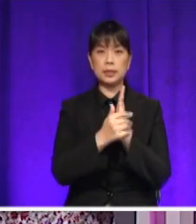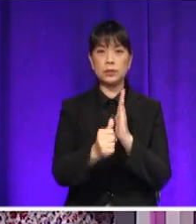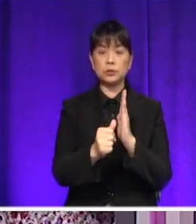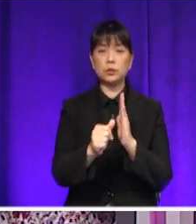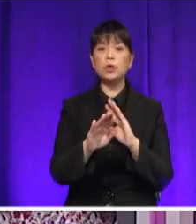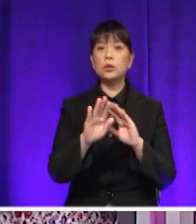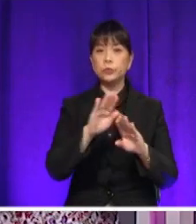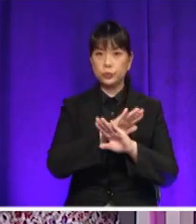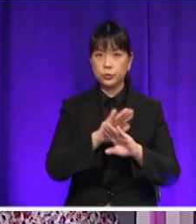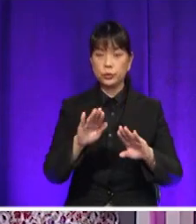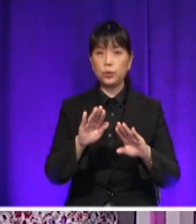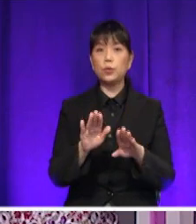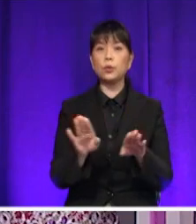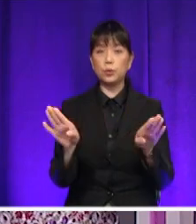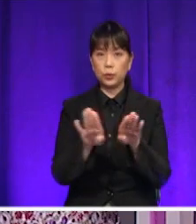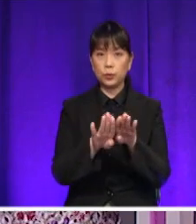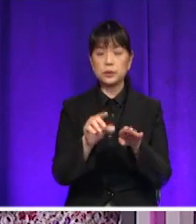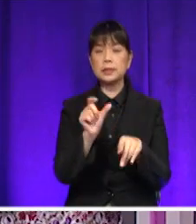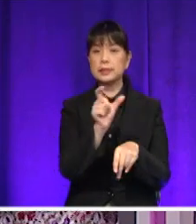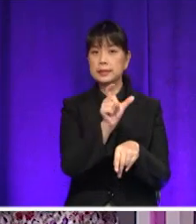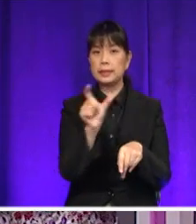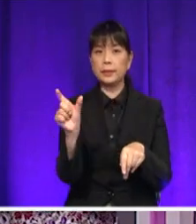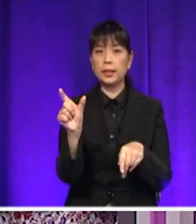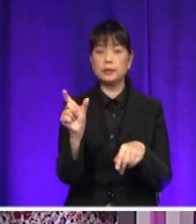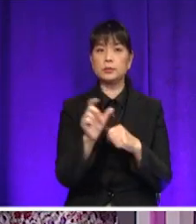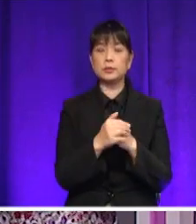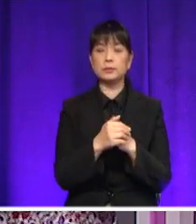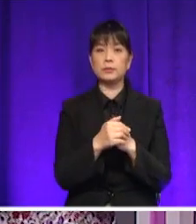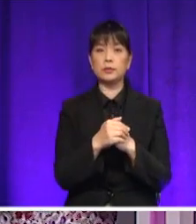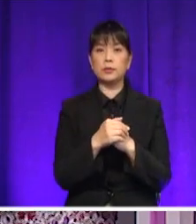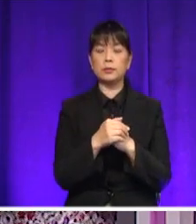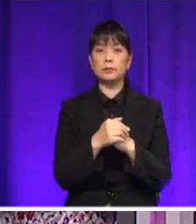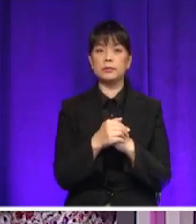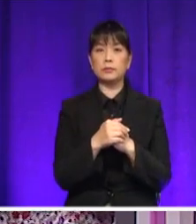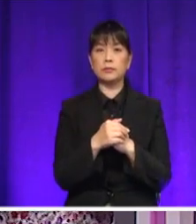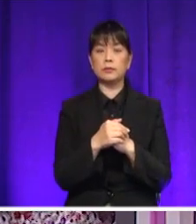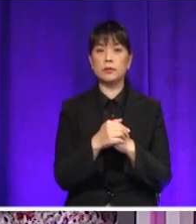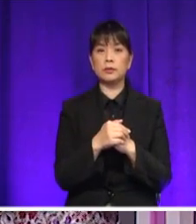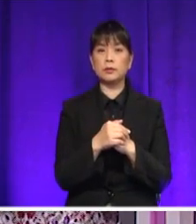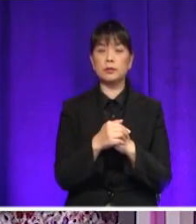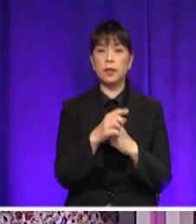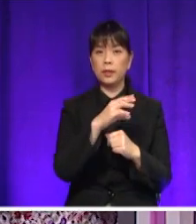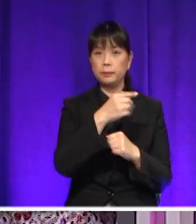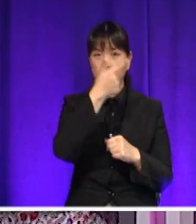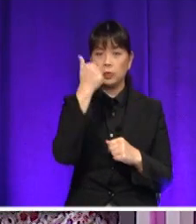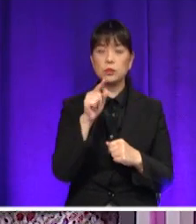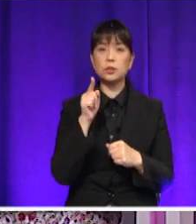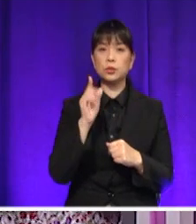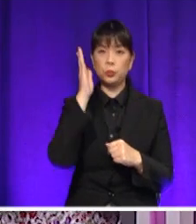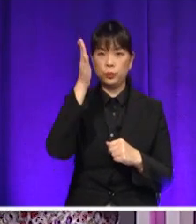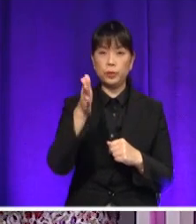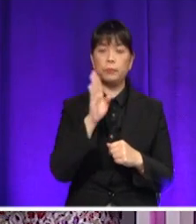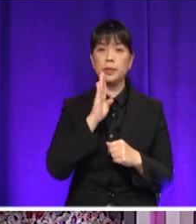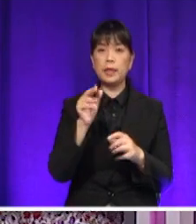more alert to the words that are being said, the intonation, and you will try to figure out